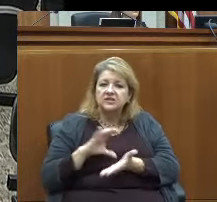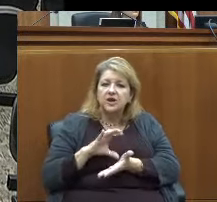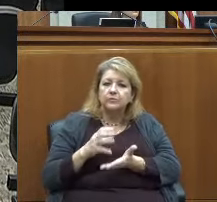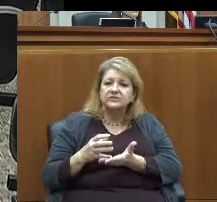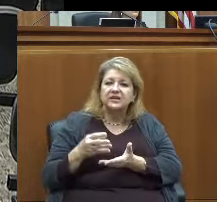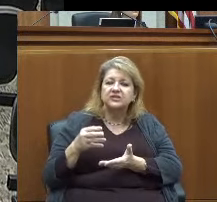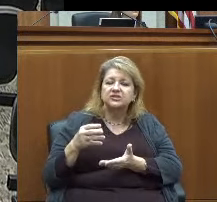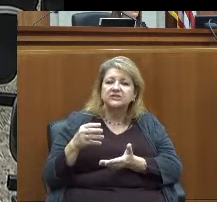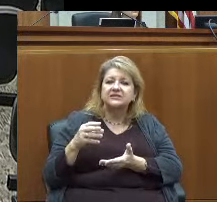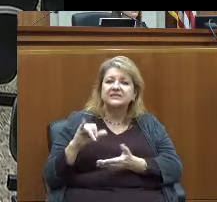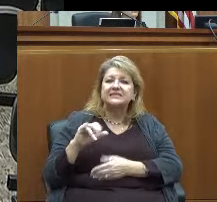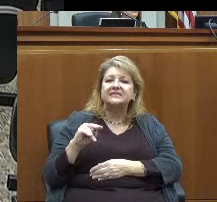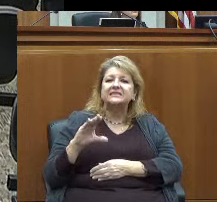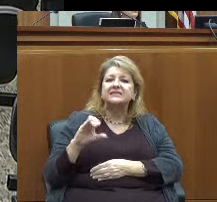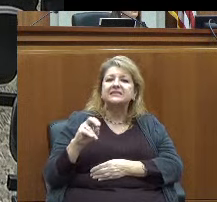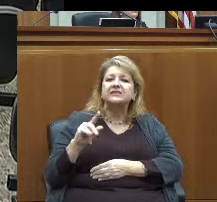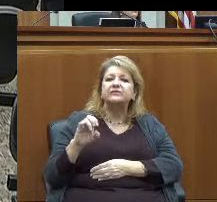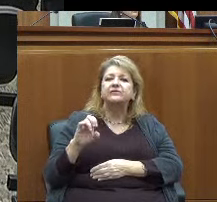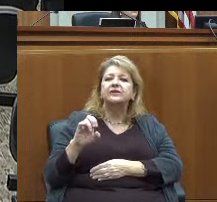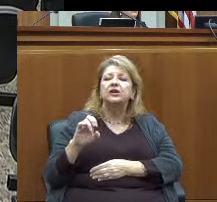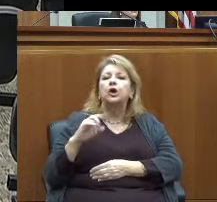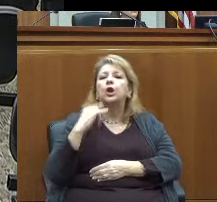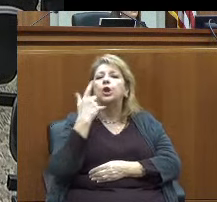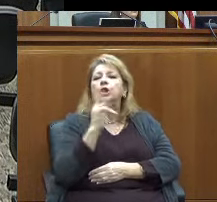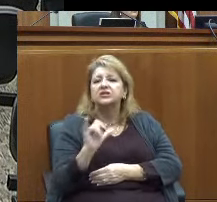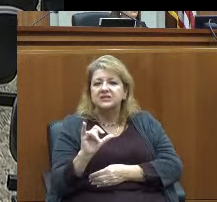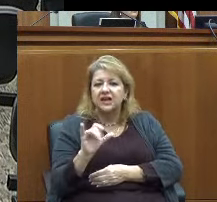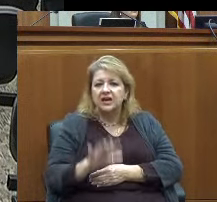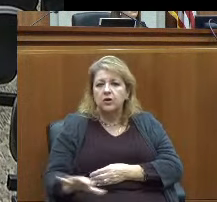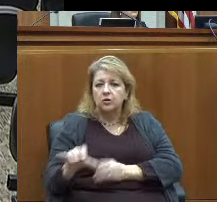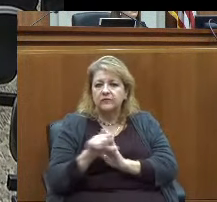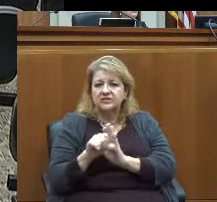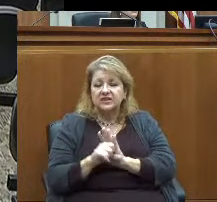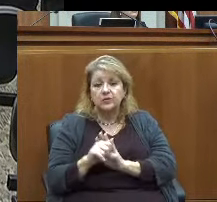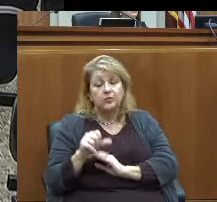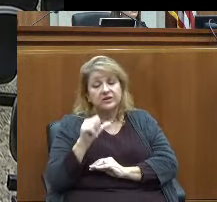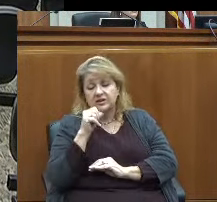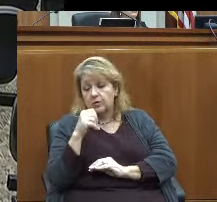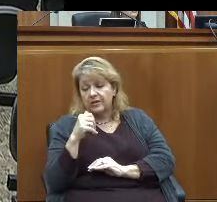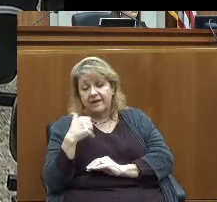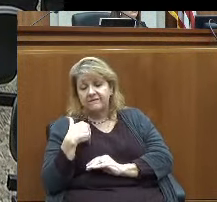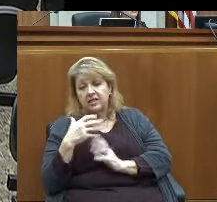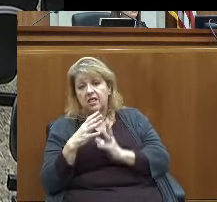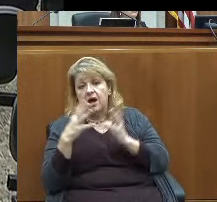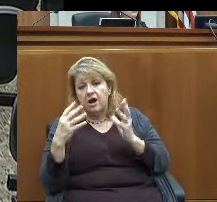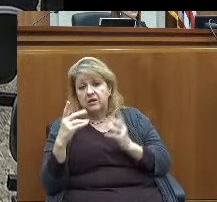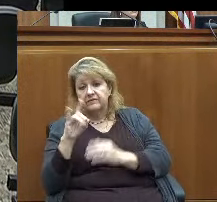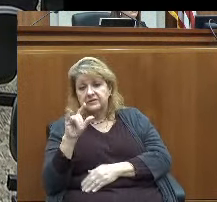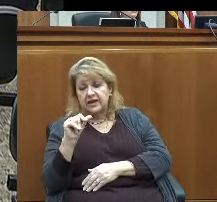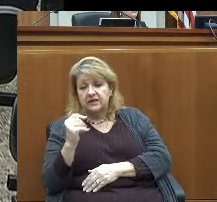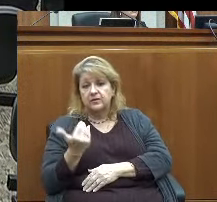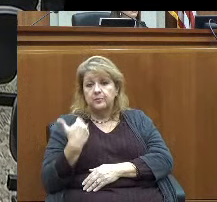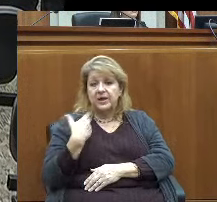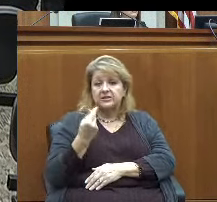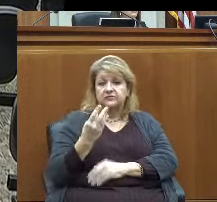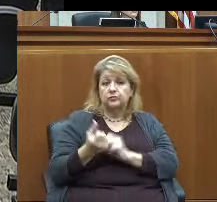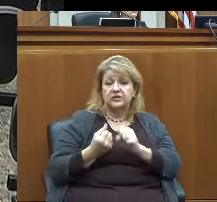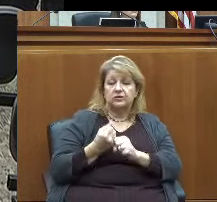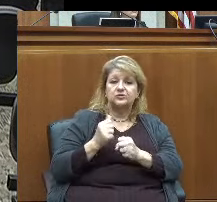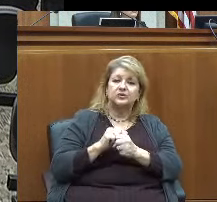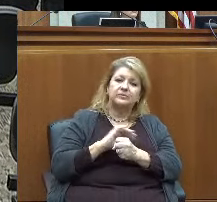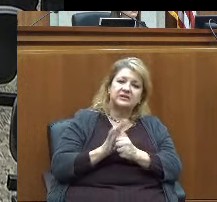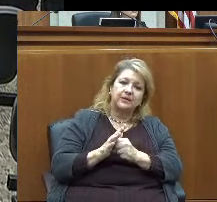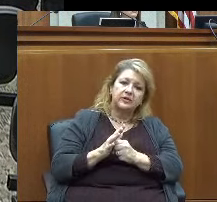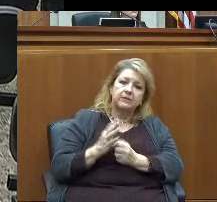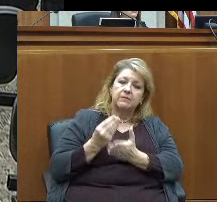incentives look like statewide. Right now, we have limited data on that, but especially during the past few years with